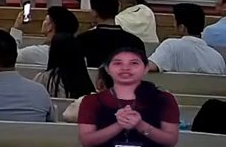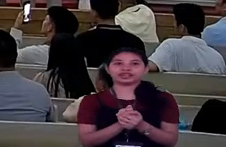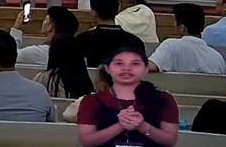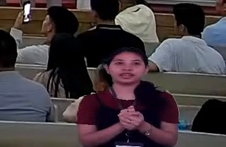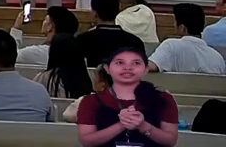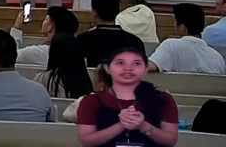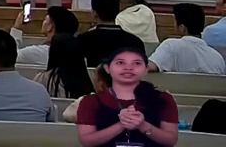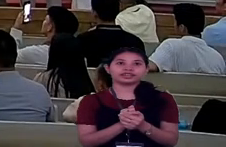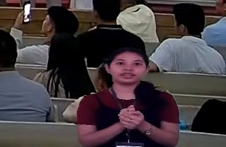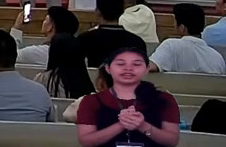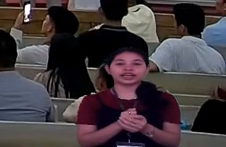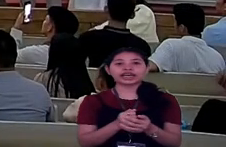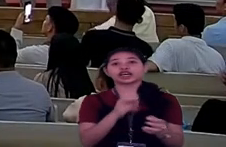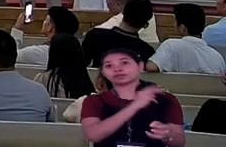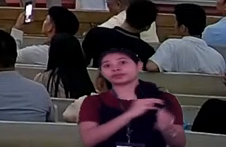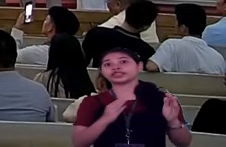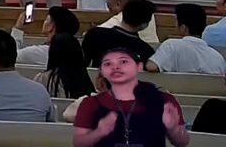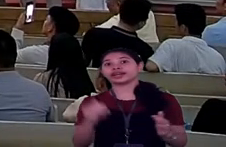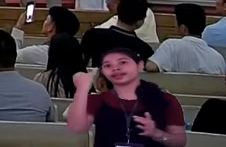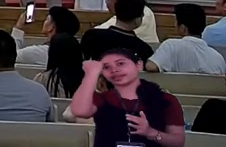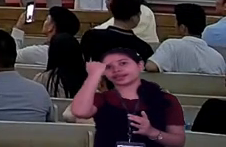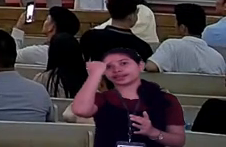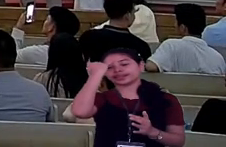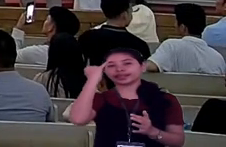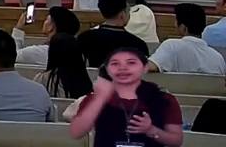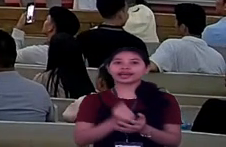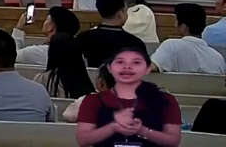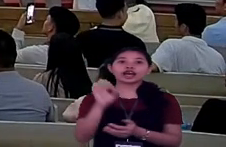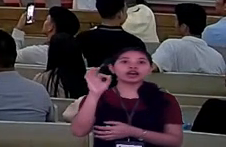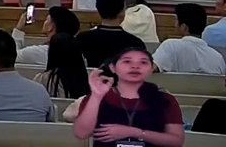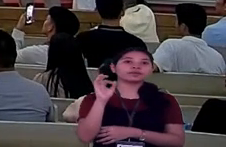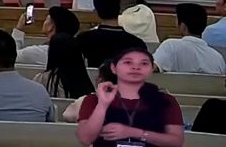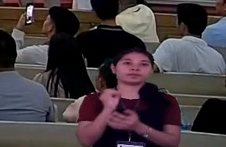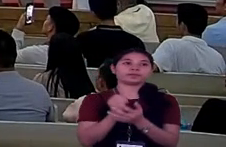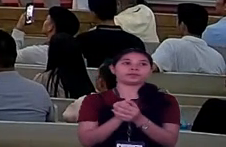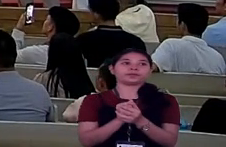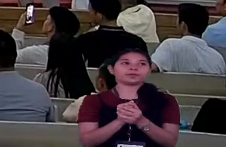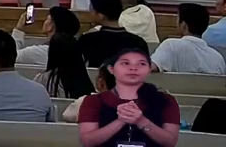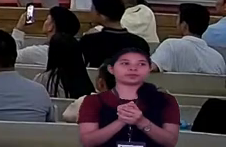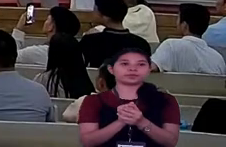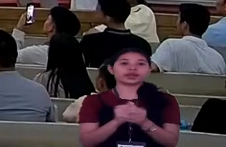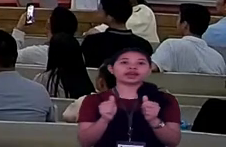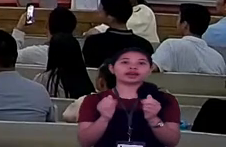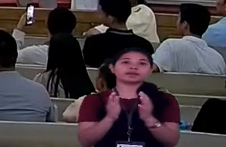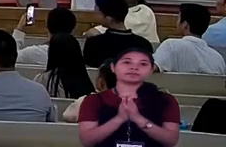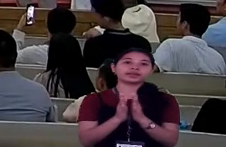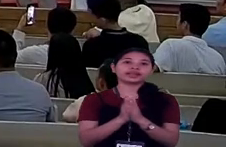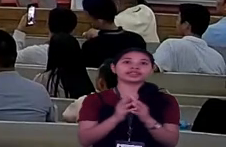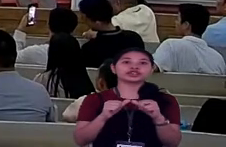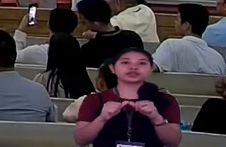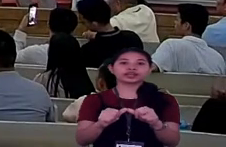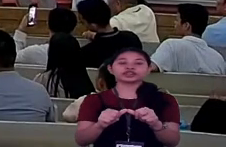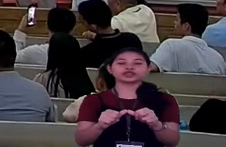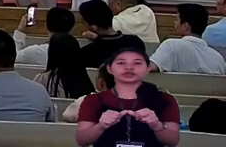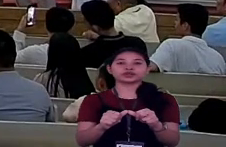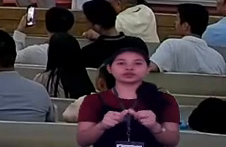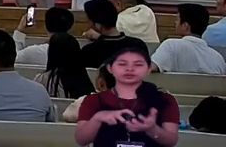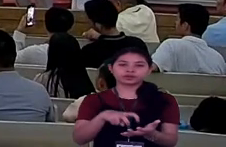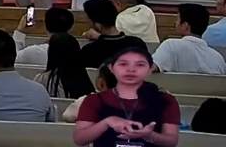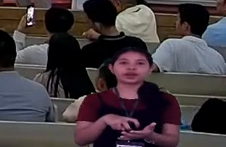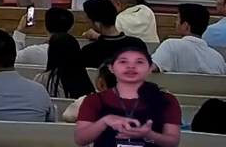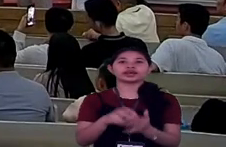church is La Loma Baptist Church. My pastor is Pastor Ramil Olalia. Amen. Please continue to bend your